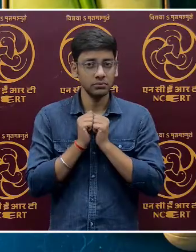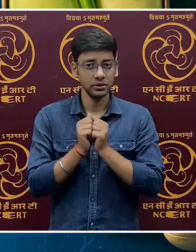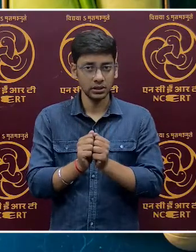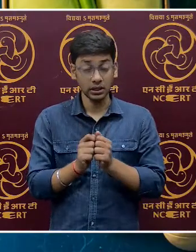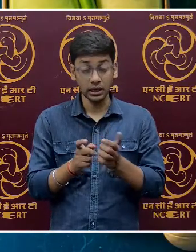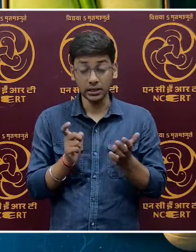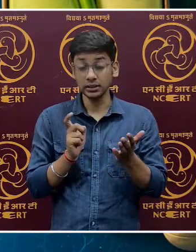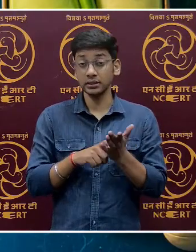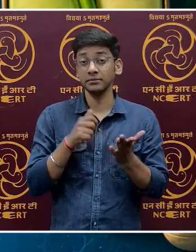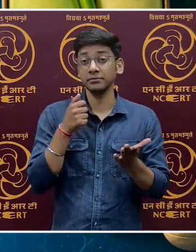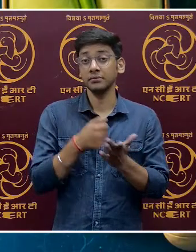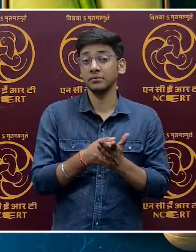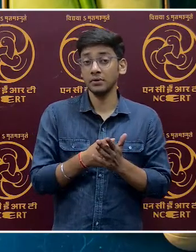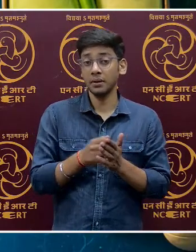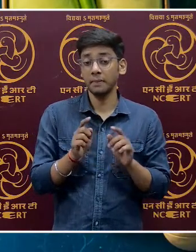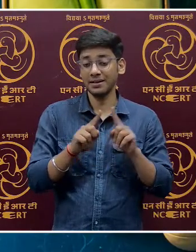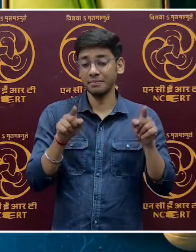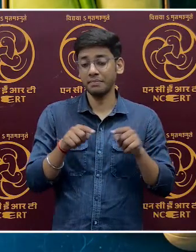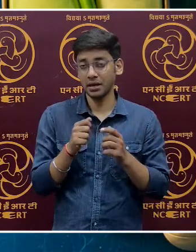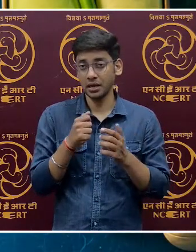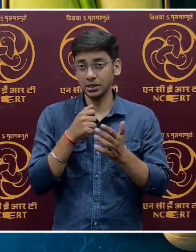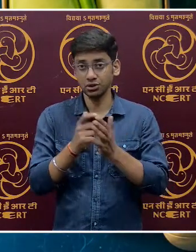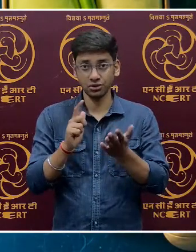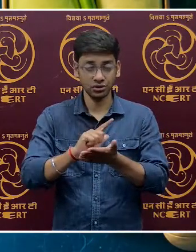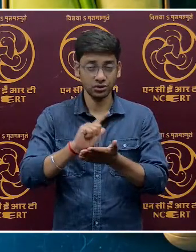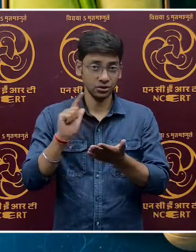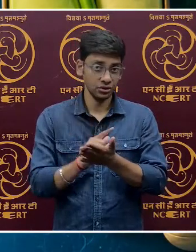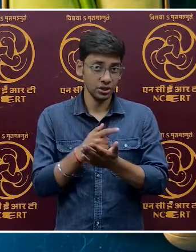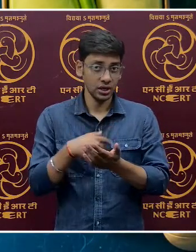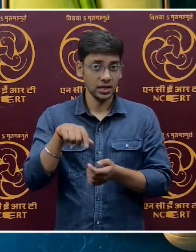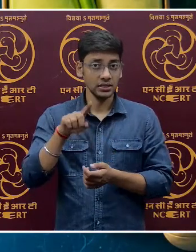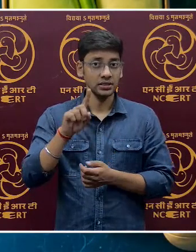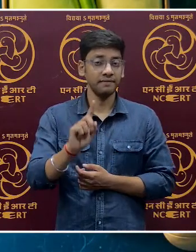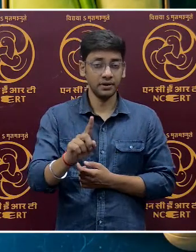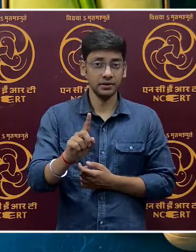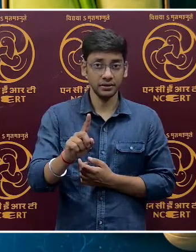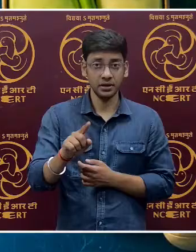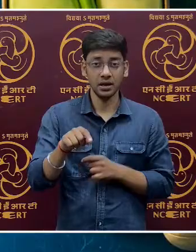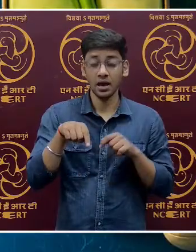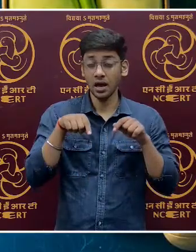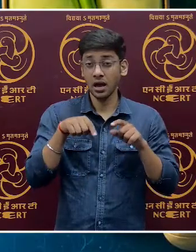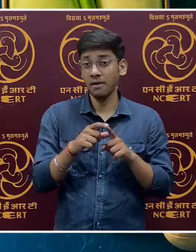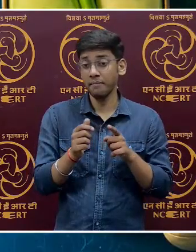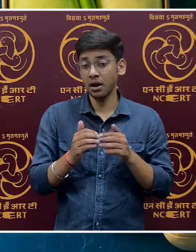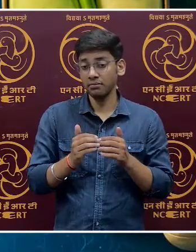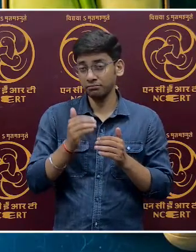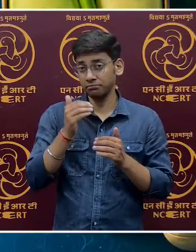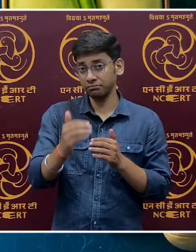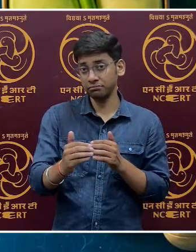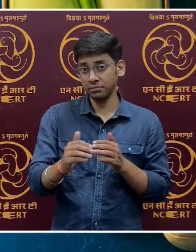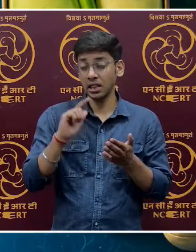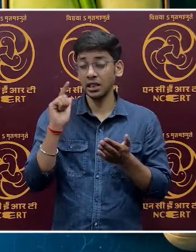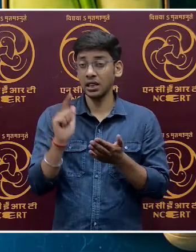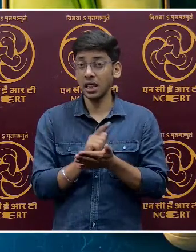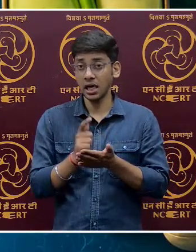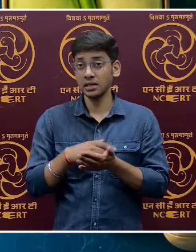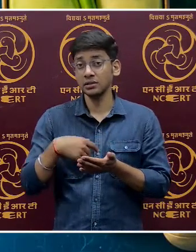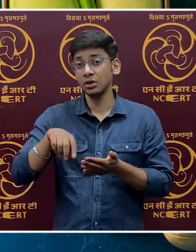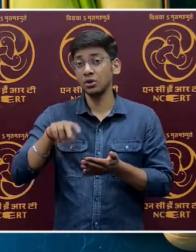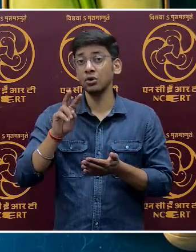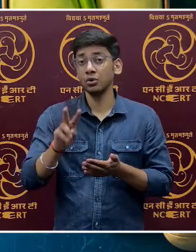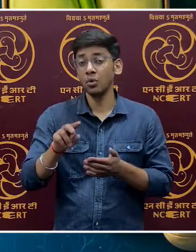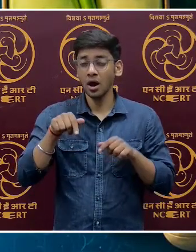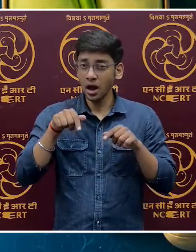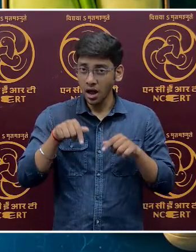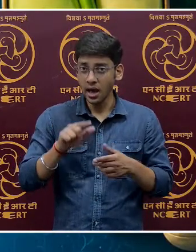come to the page of our chapter 1. Now we have to proceed for our chapter 2, because today